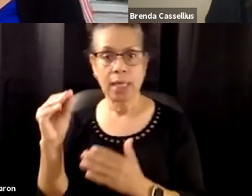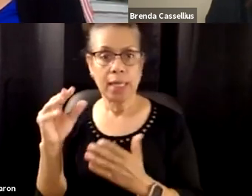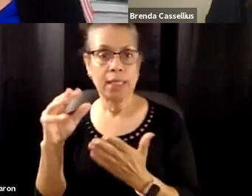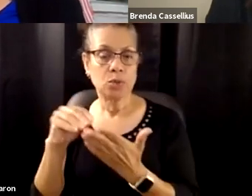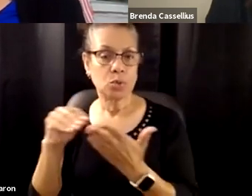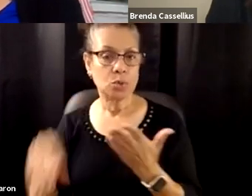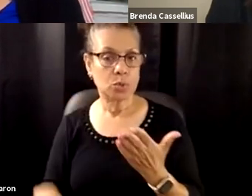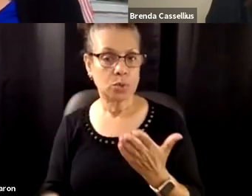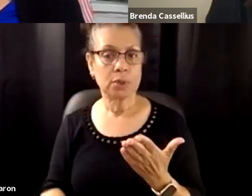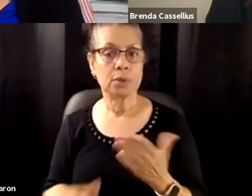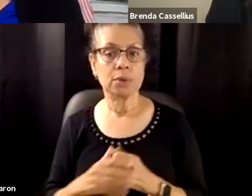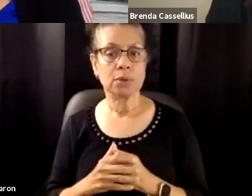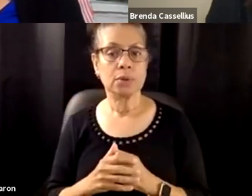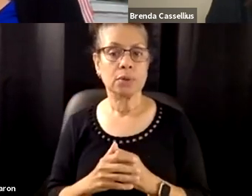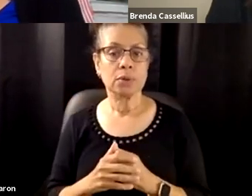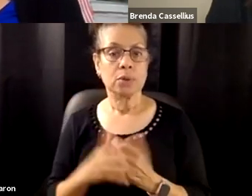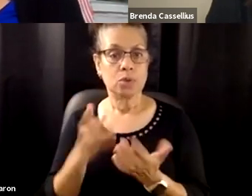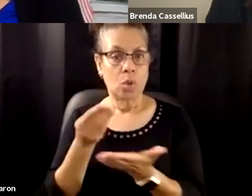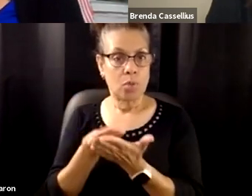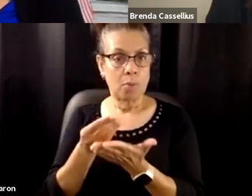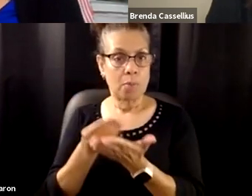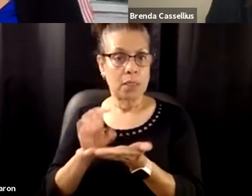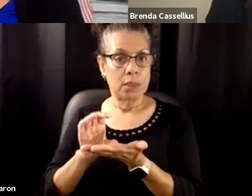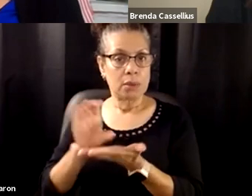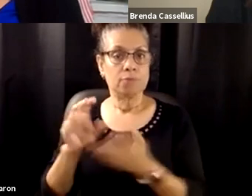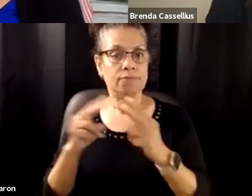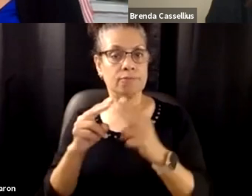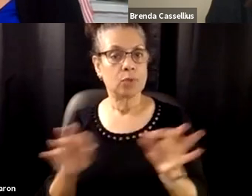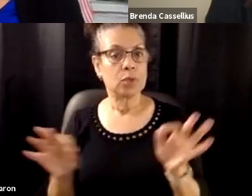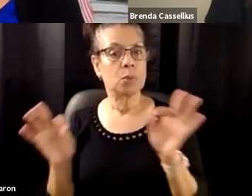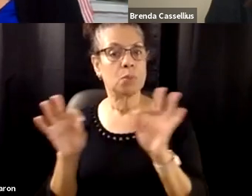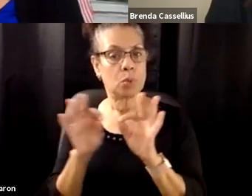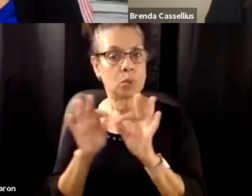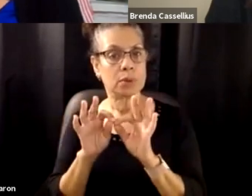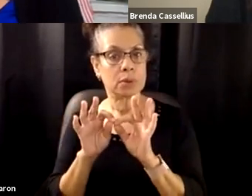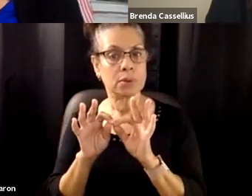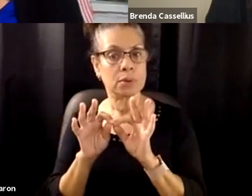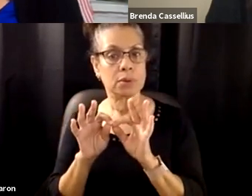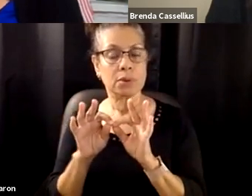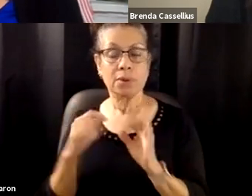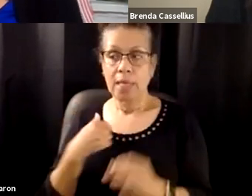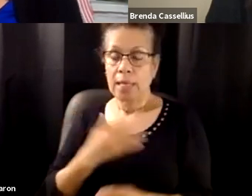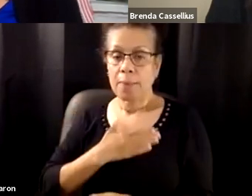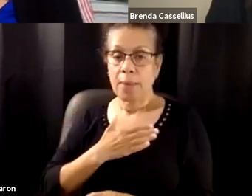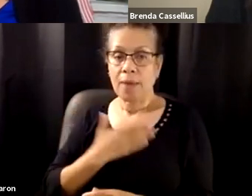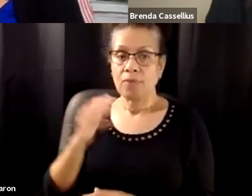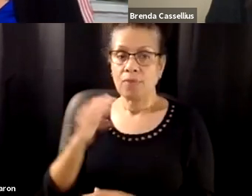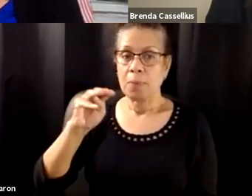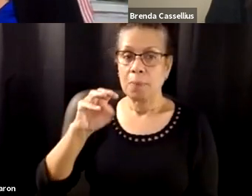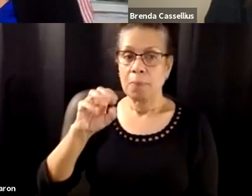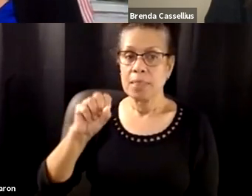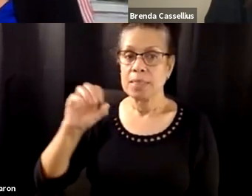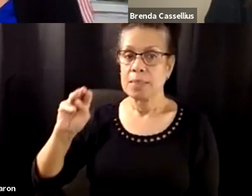um and so these funds are extremely important um i'm i'm thankful for ms mitchell and her